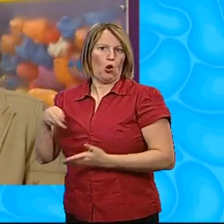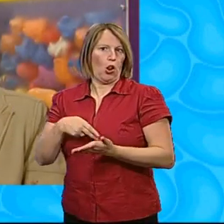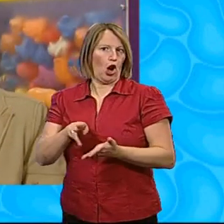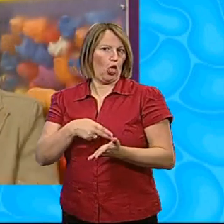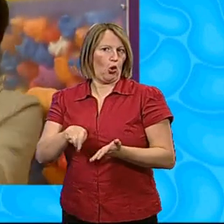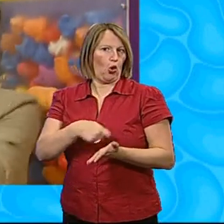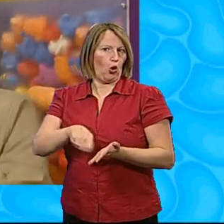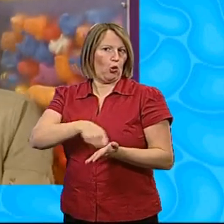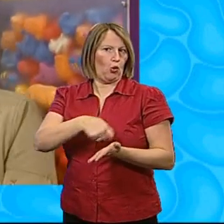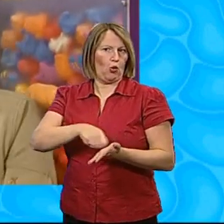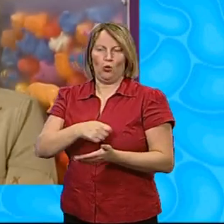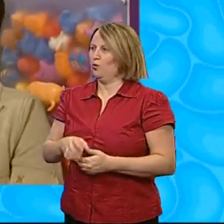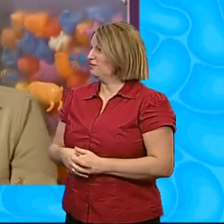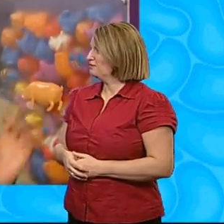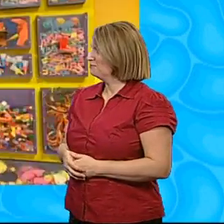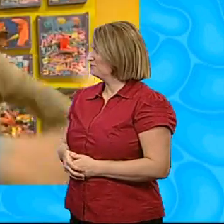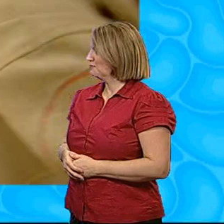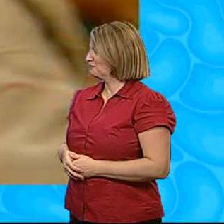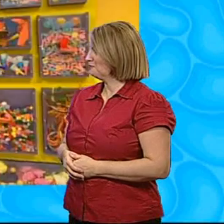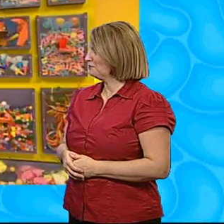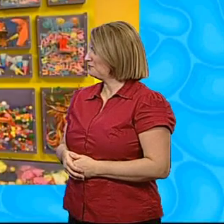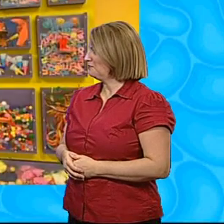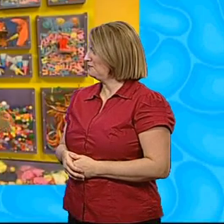Some sticky white PVA glue.